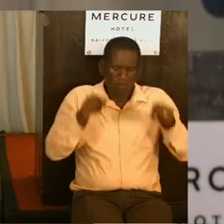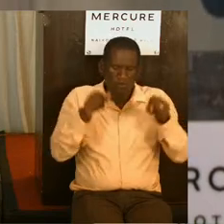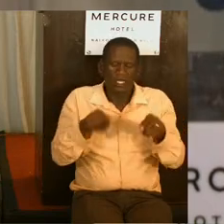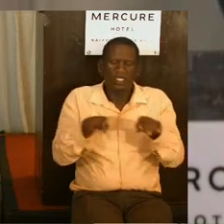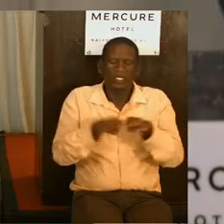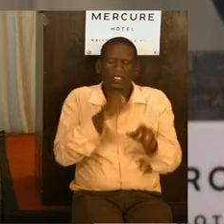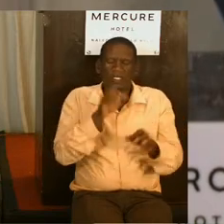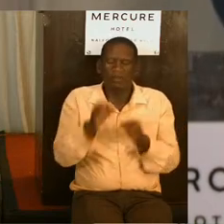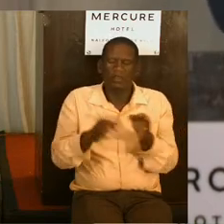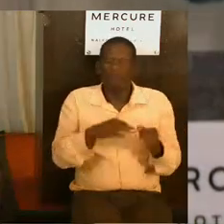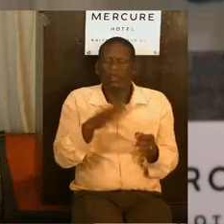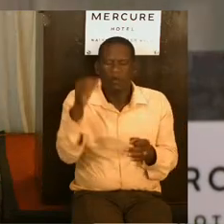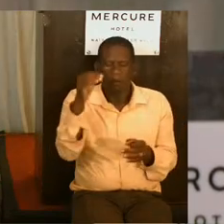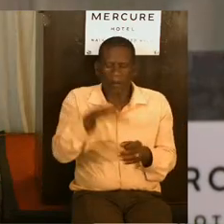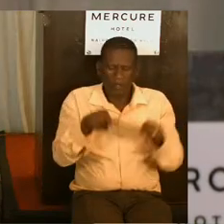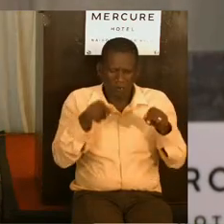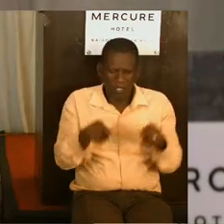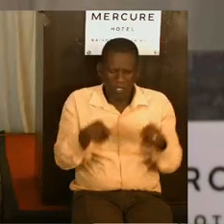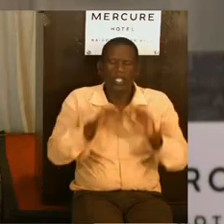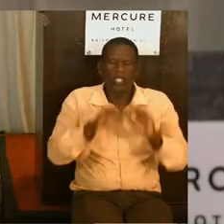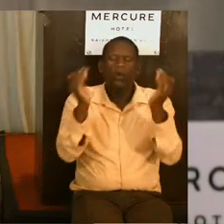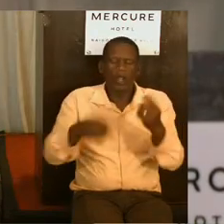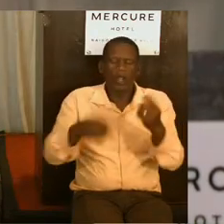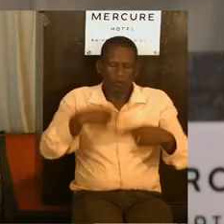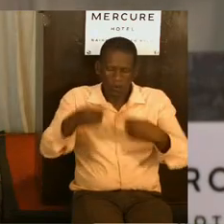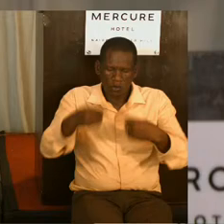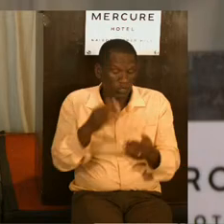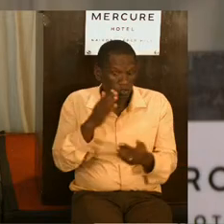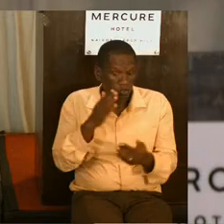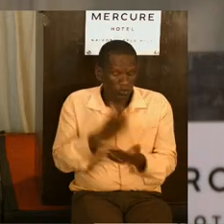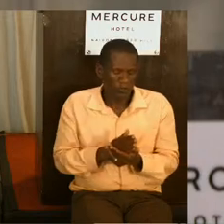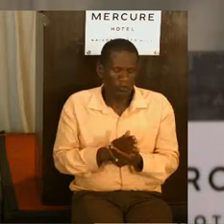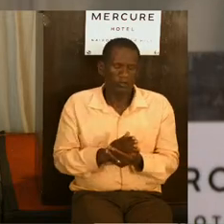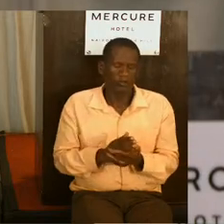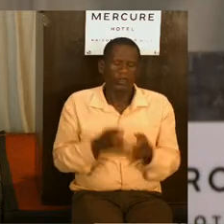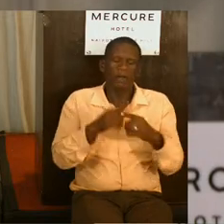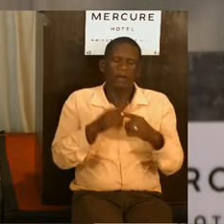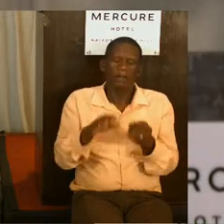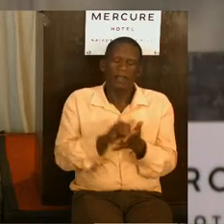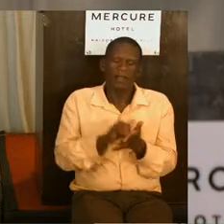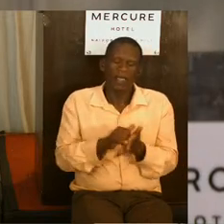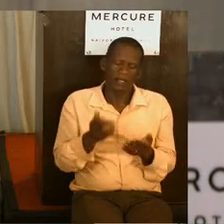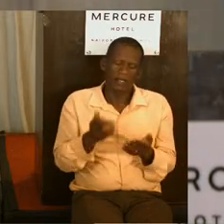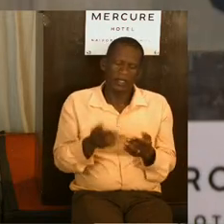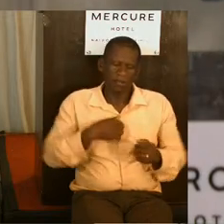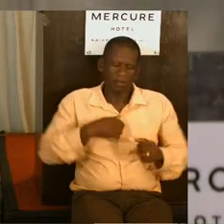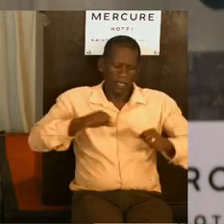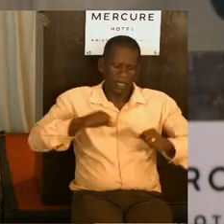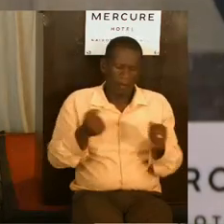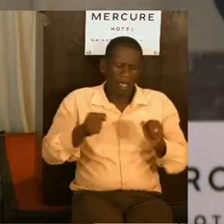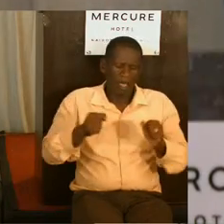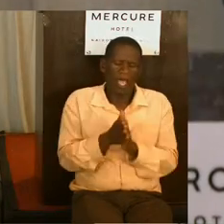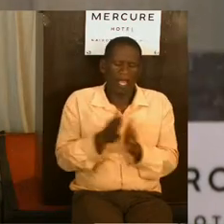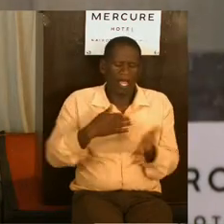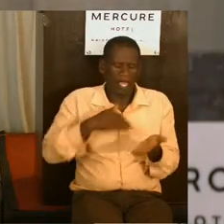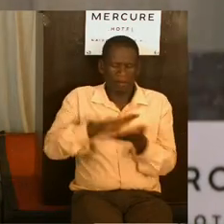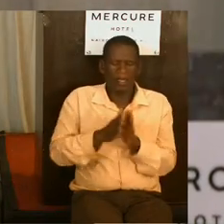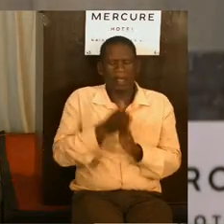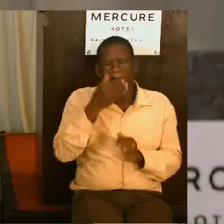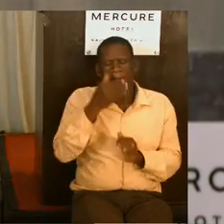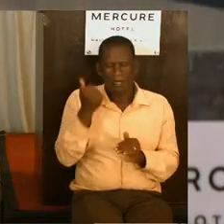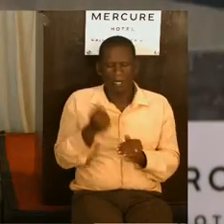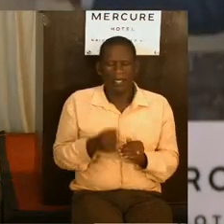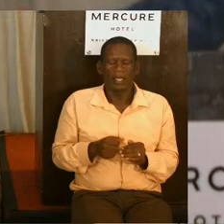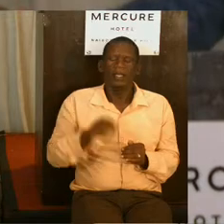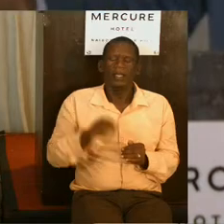even if I'm go to go back today the world continues isn't it but that it is I'm happier and I become better